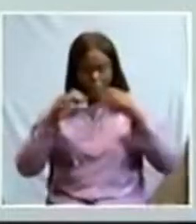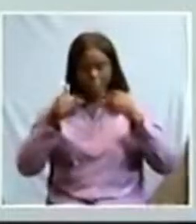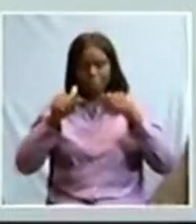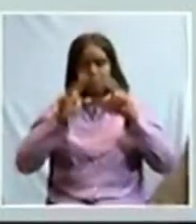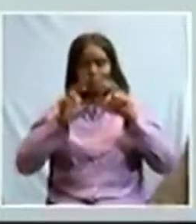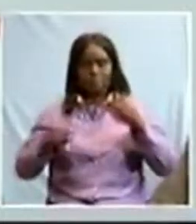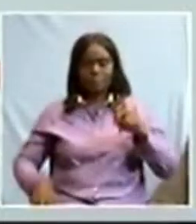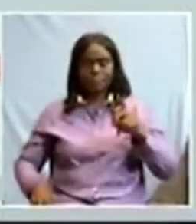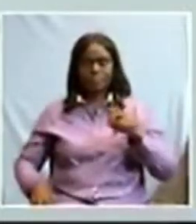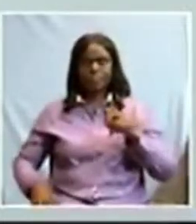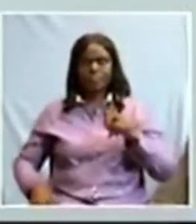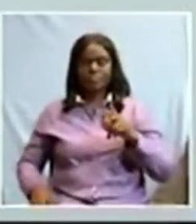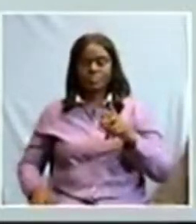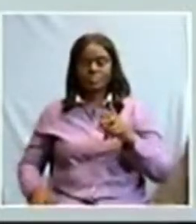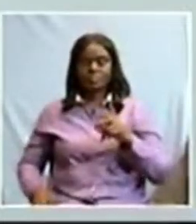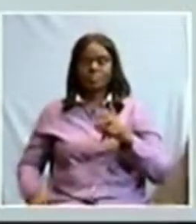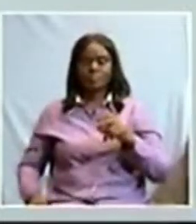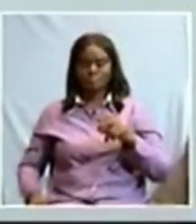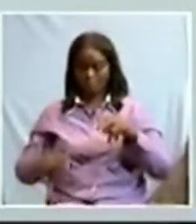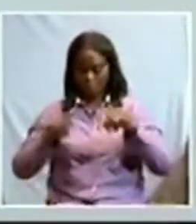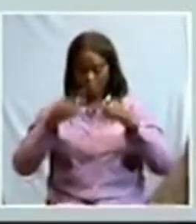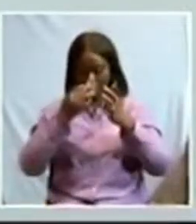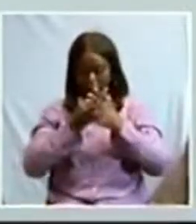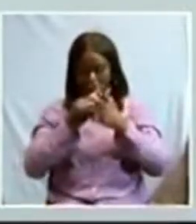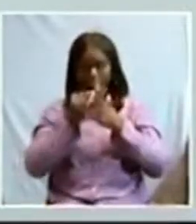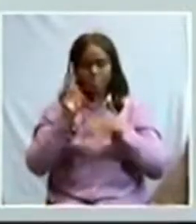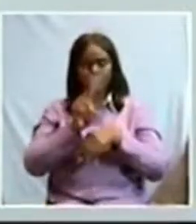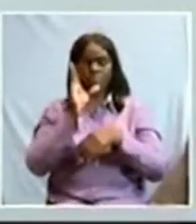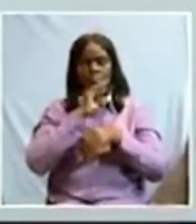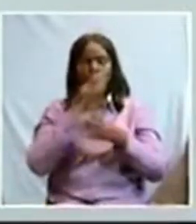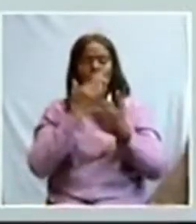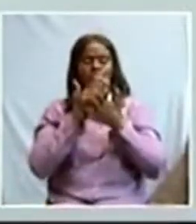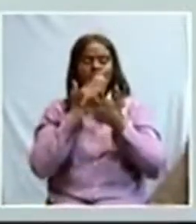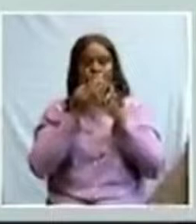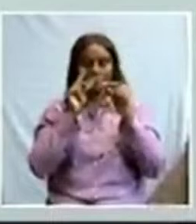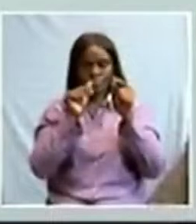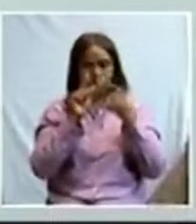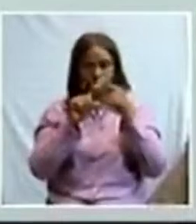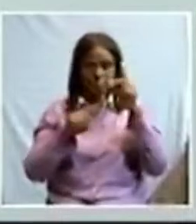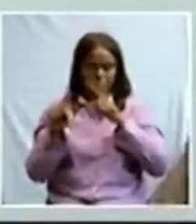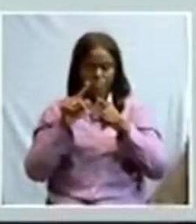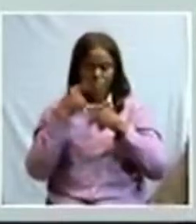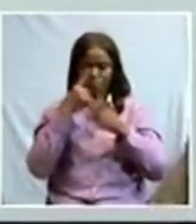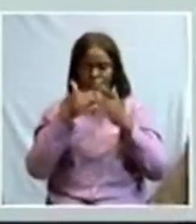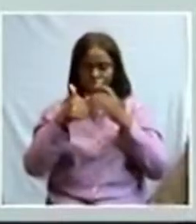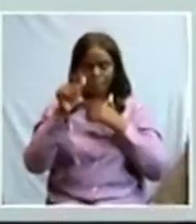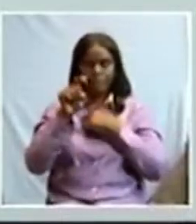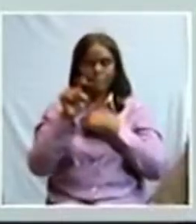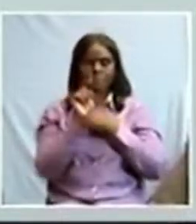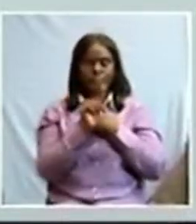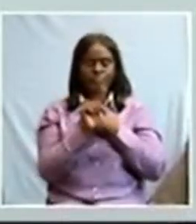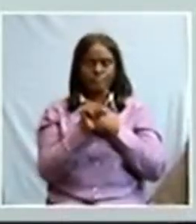checking, is this money being used properly, reaching to the people that need it?